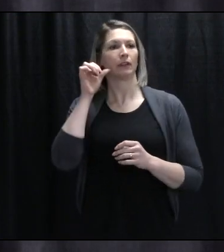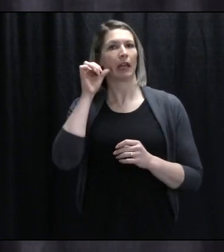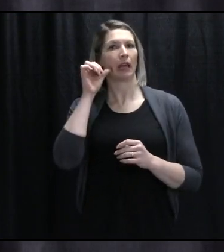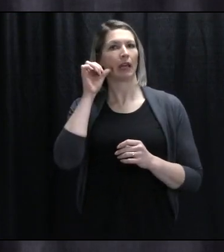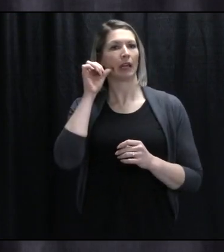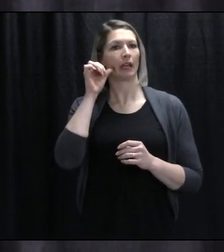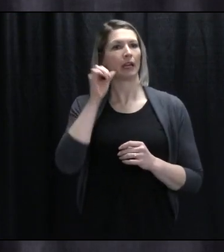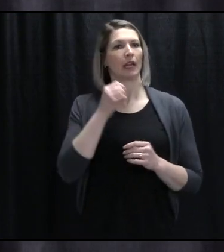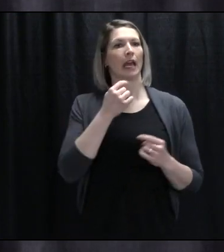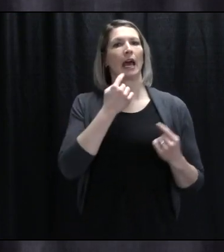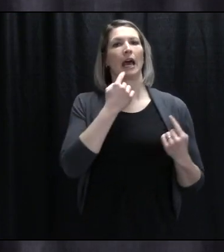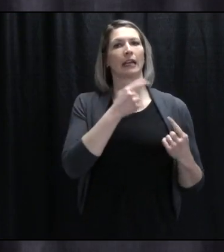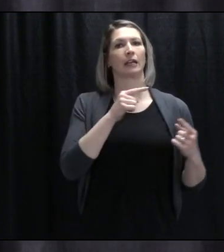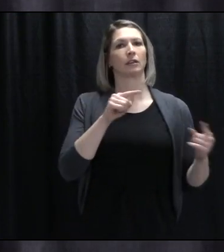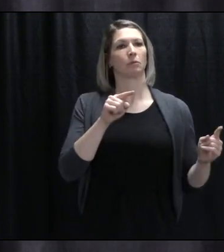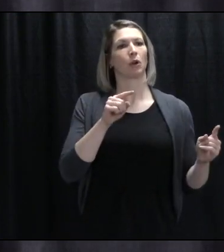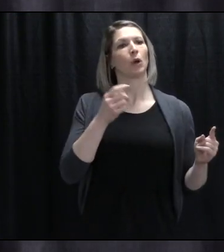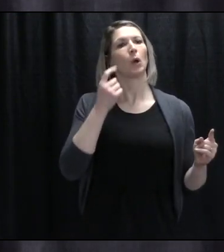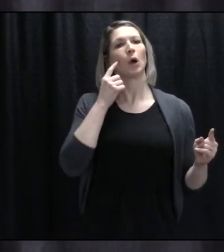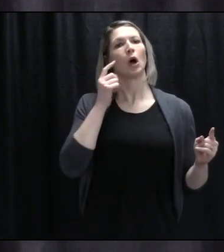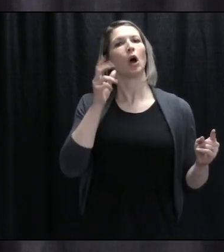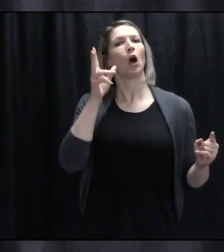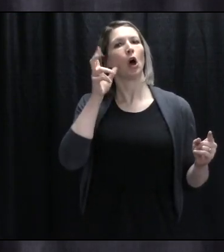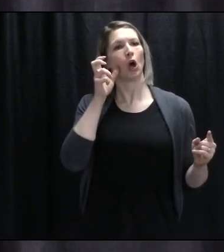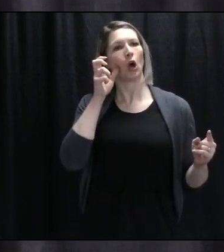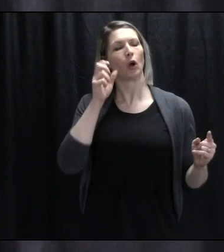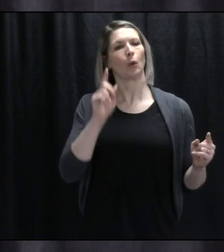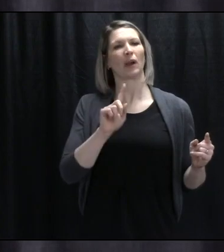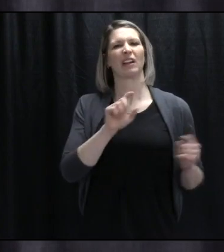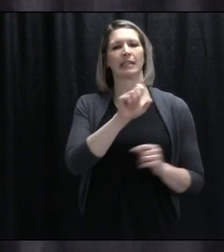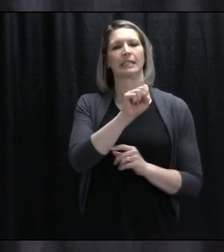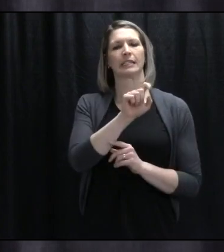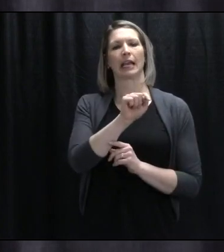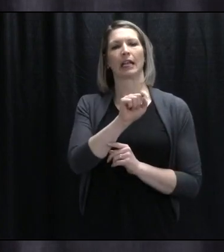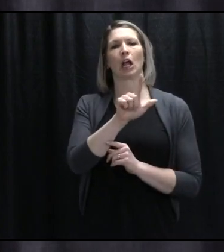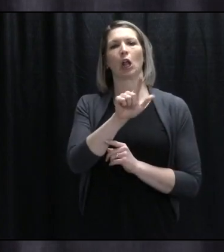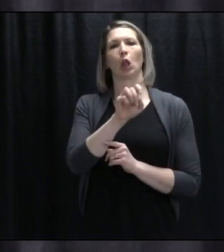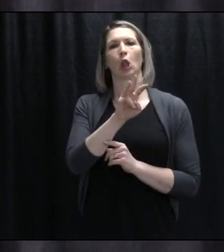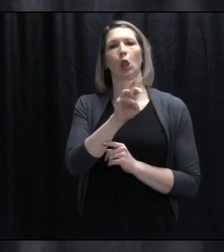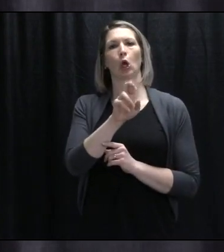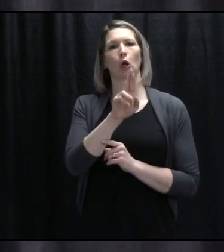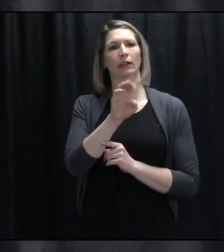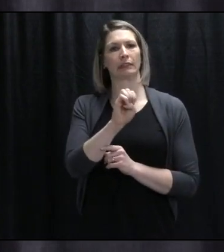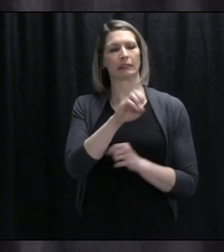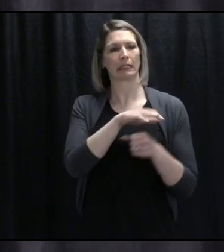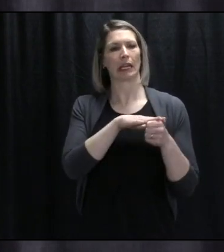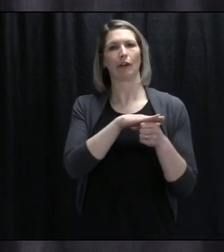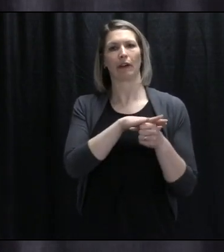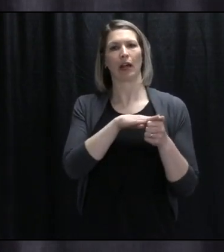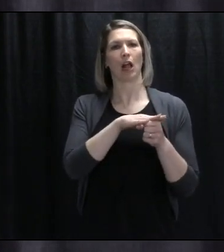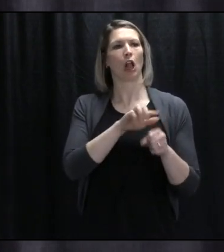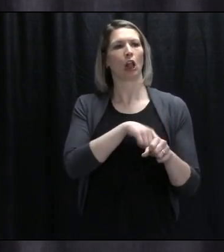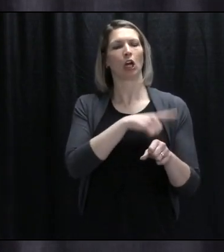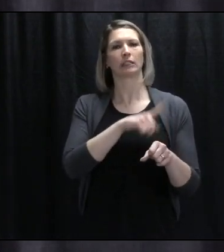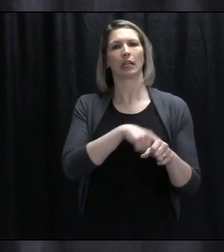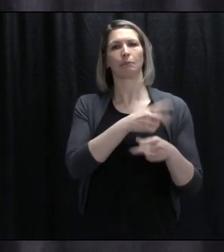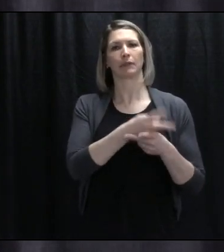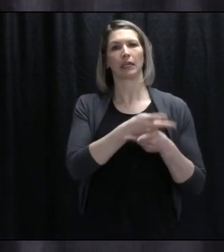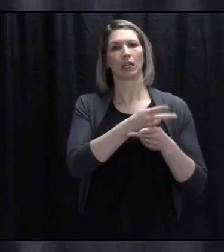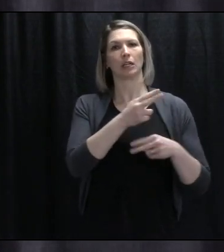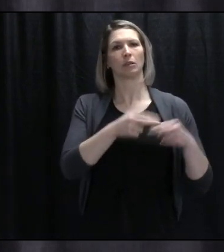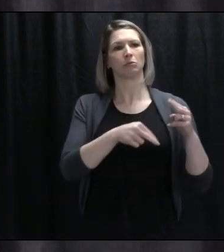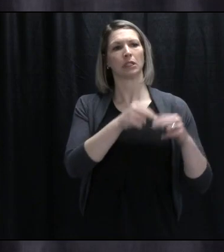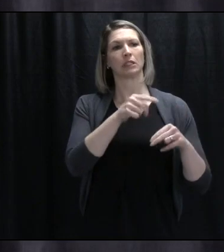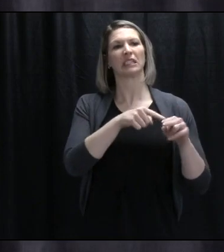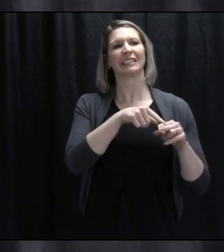of an individual residing in a St. Lawrence long-term care facility who has tested positive for COVID-19. The family of